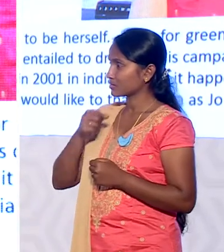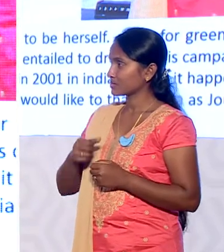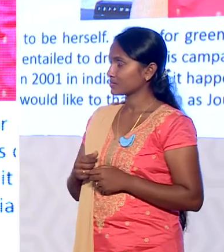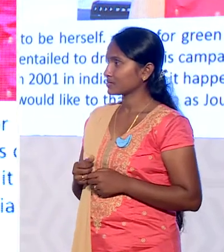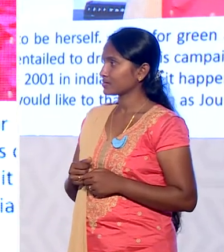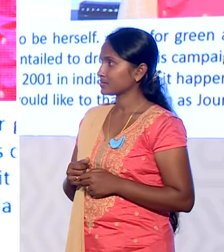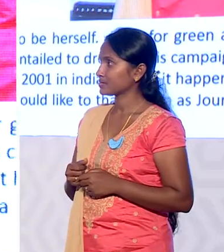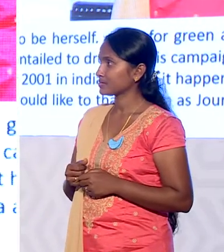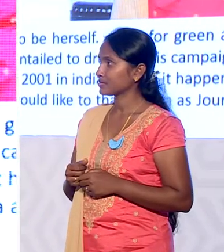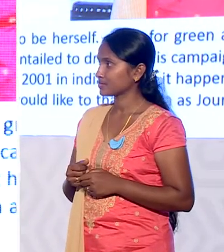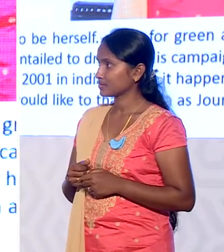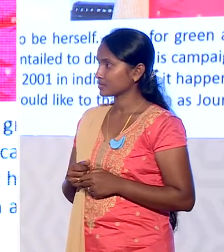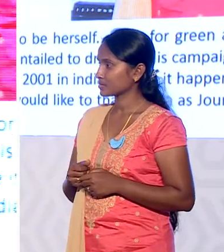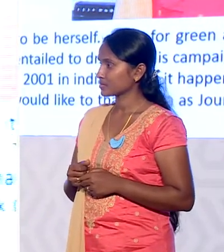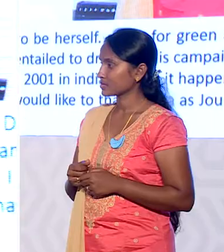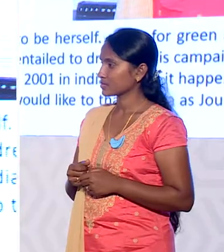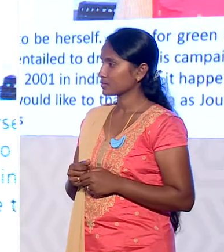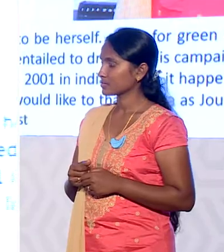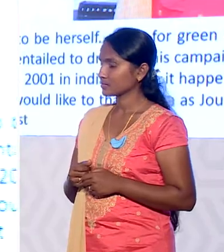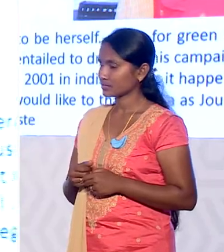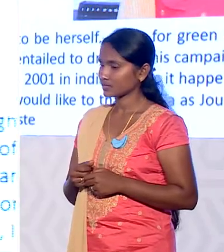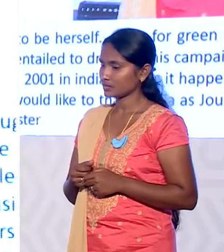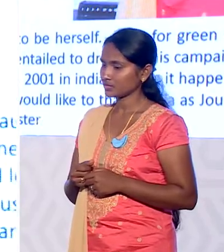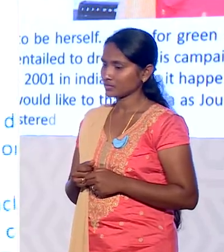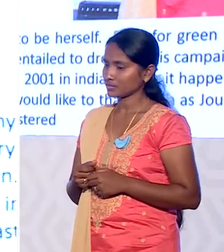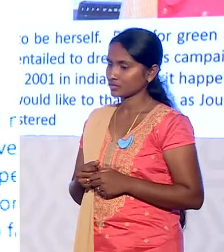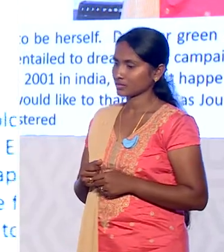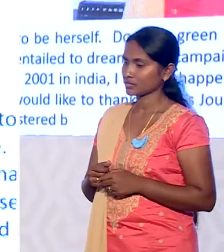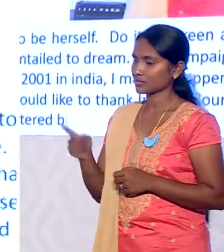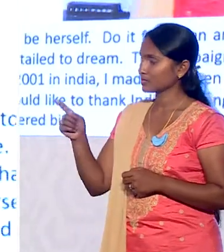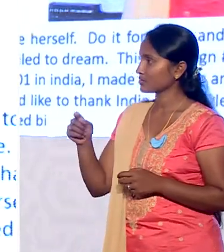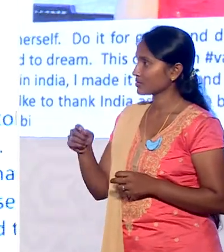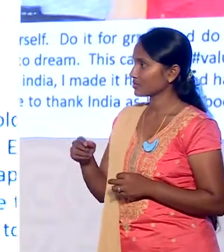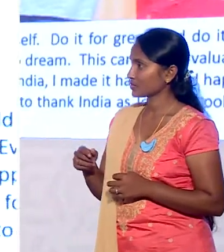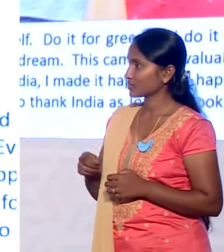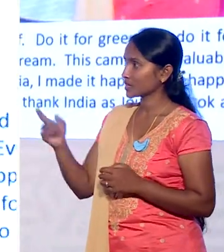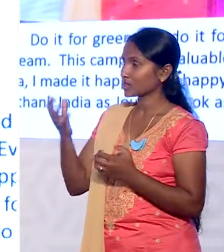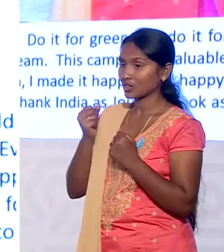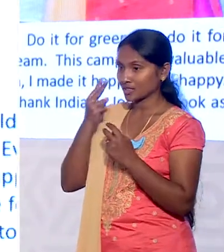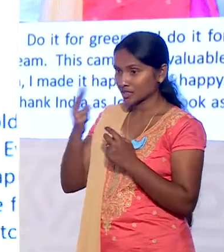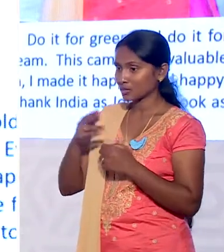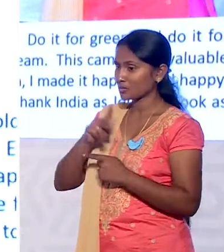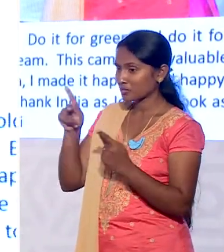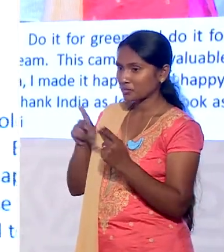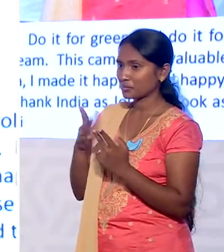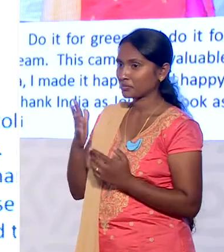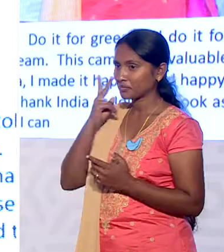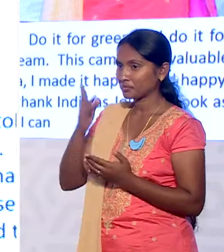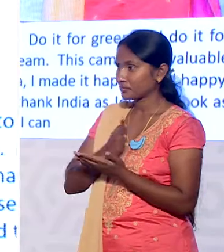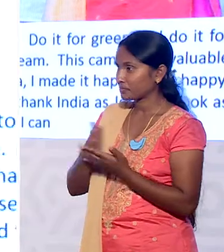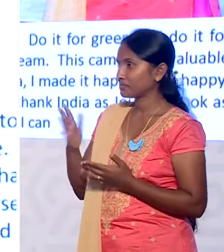blind, that I have ocular albinism, that I can't see to the edge of this stage very well, and I don't need to fall